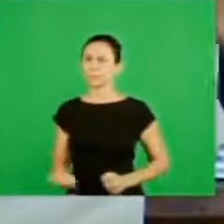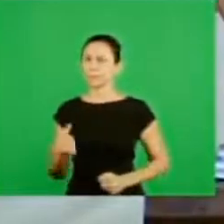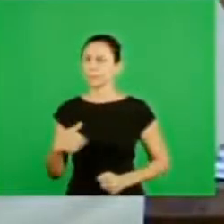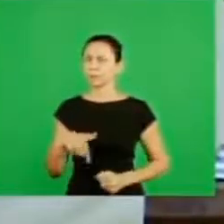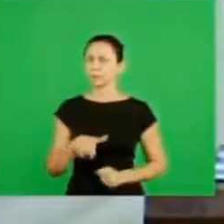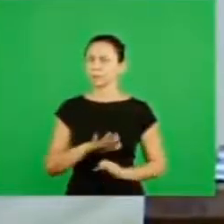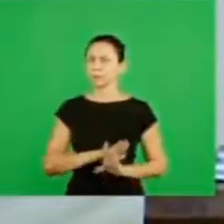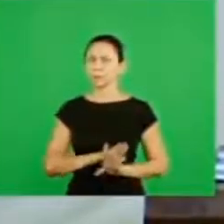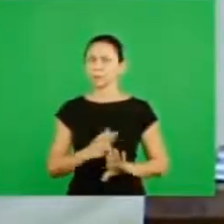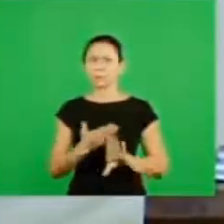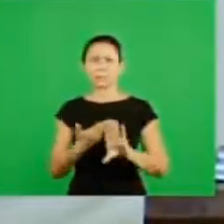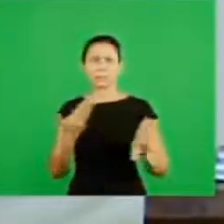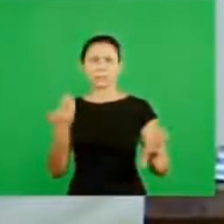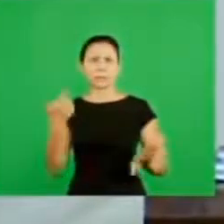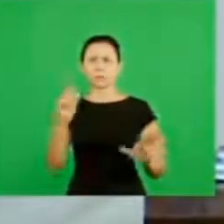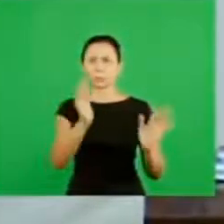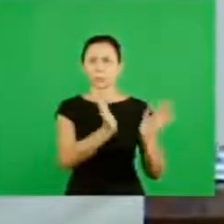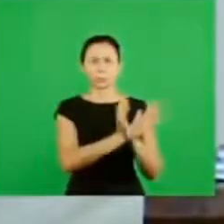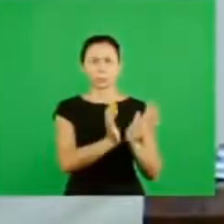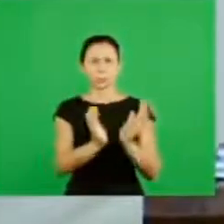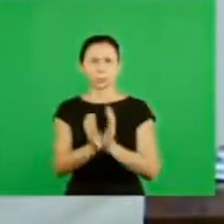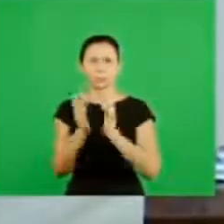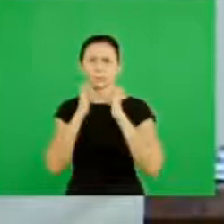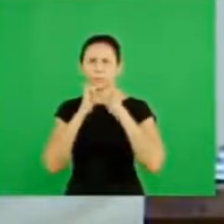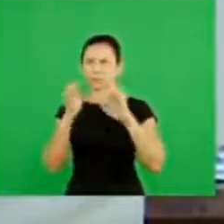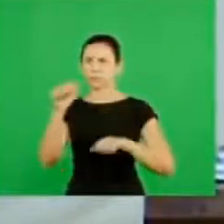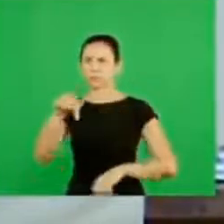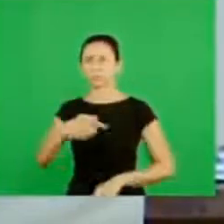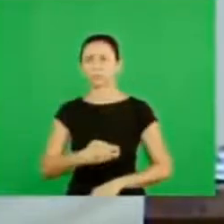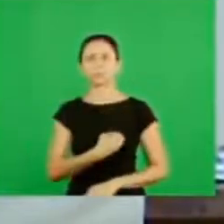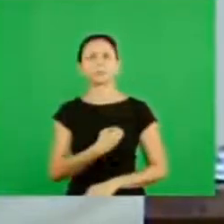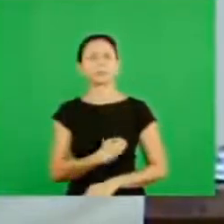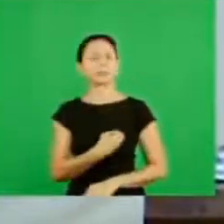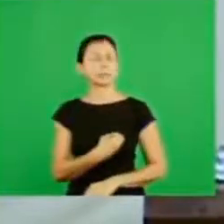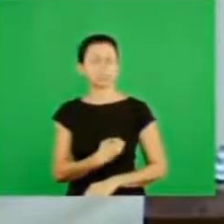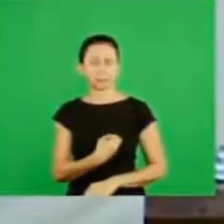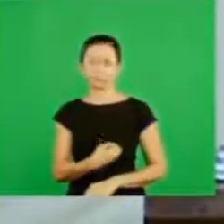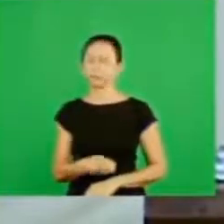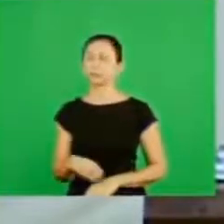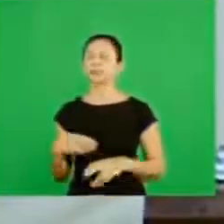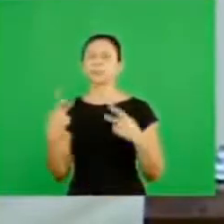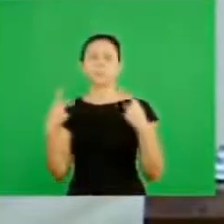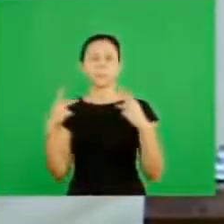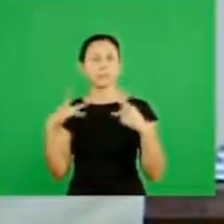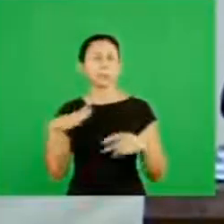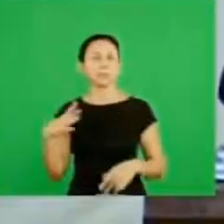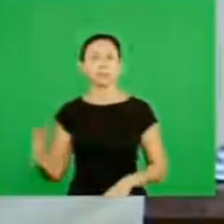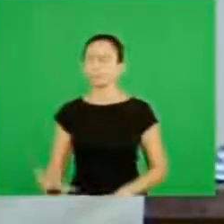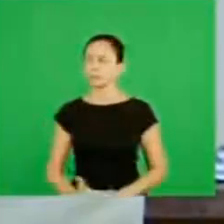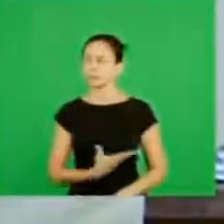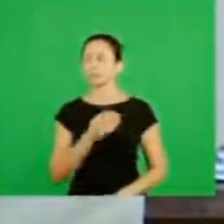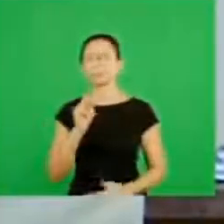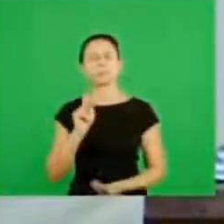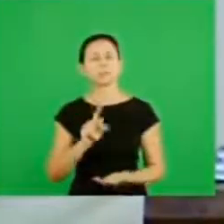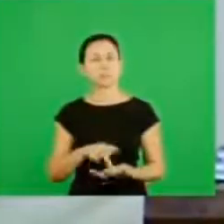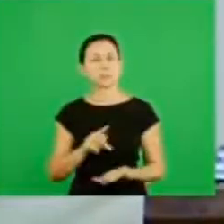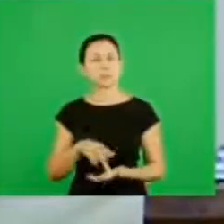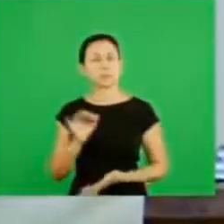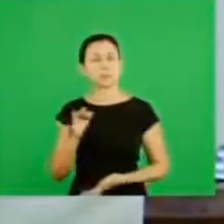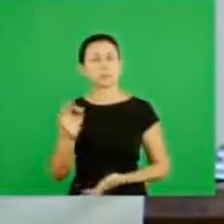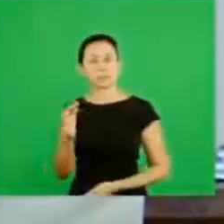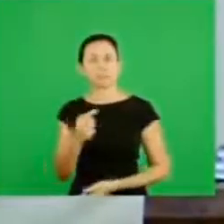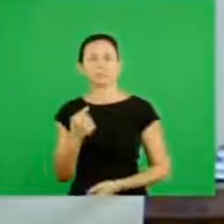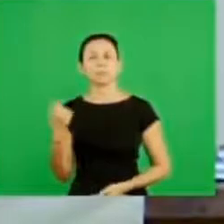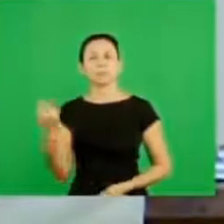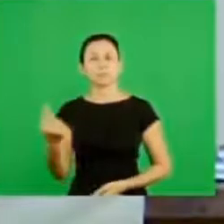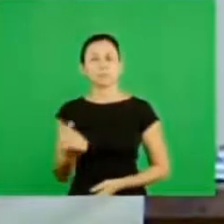So the preparedness has to be for all. We're not calling people out. We have other people from other denominations